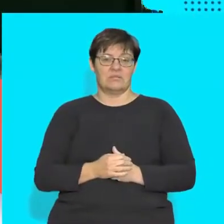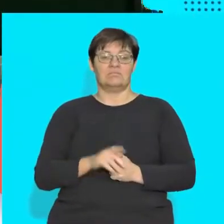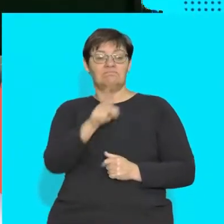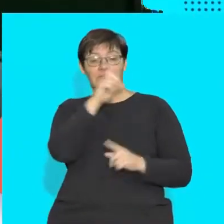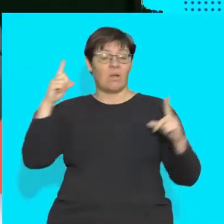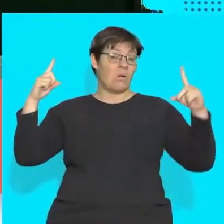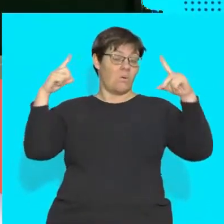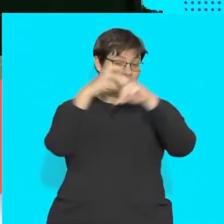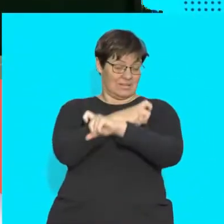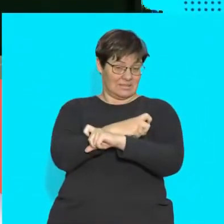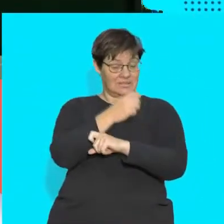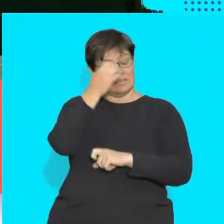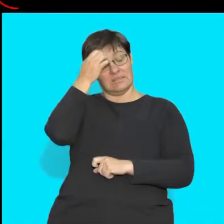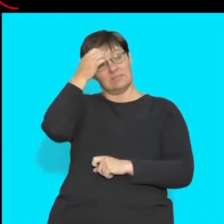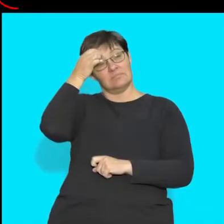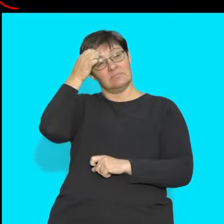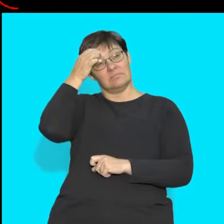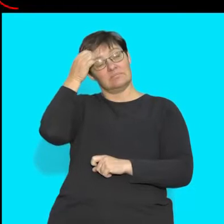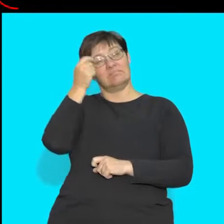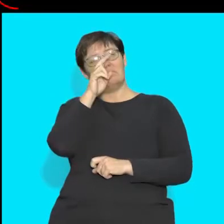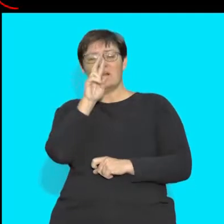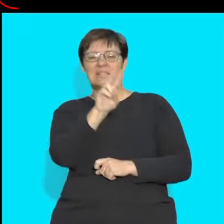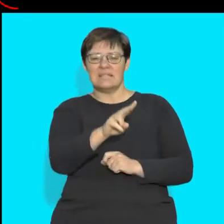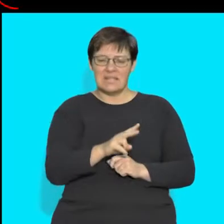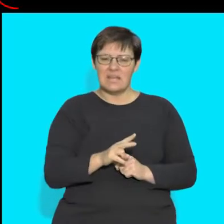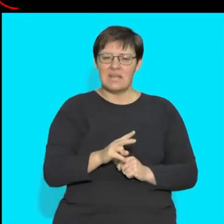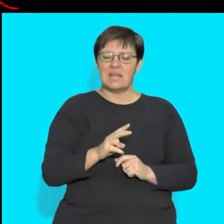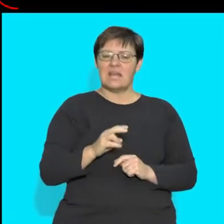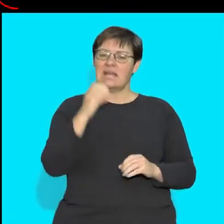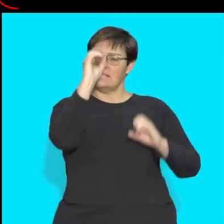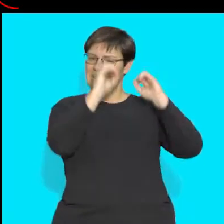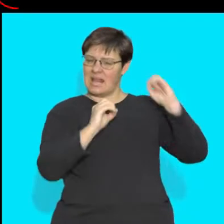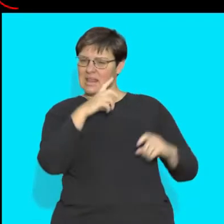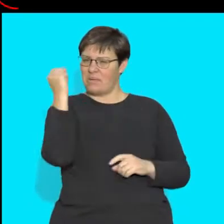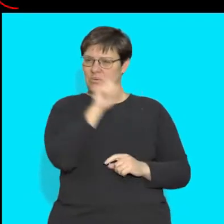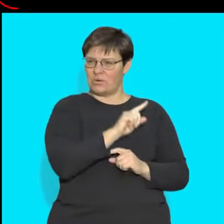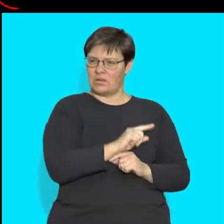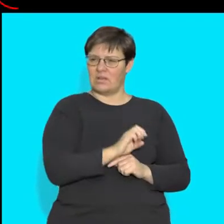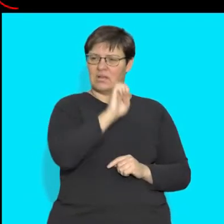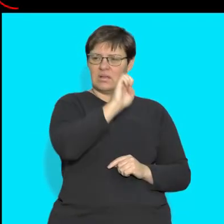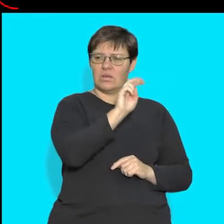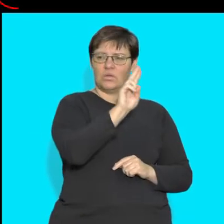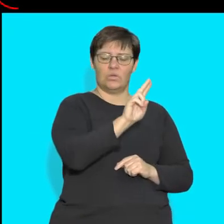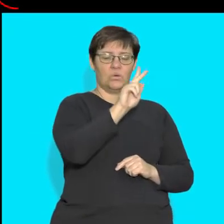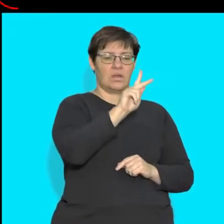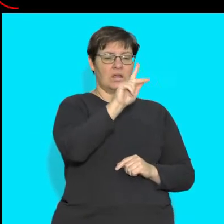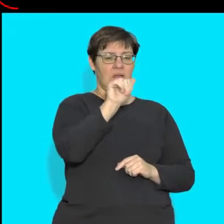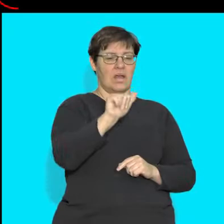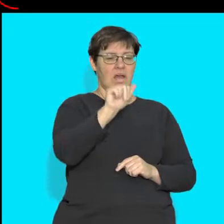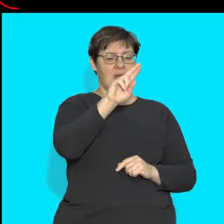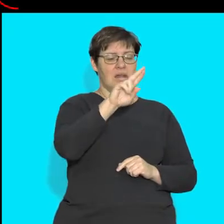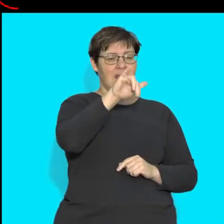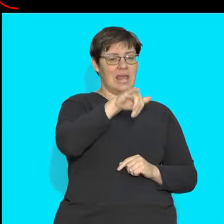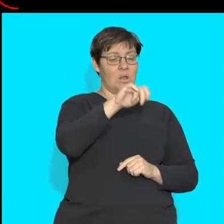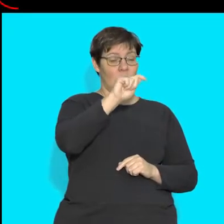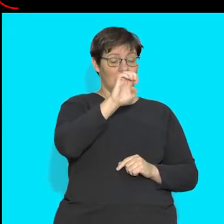that complexity, let's have a look here. We find a cell, it's called a eukaryote. And